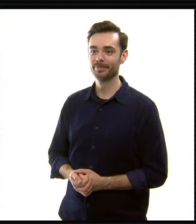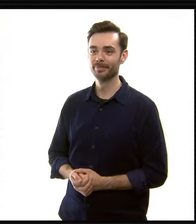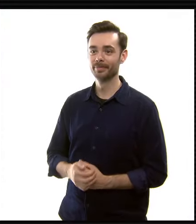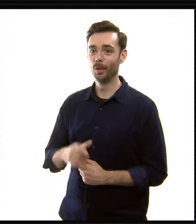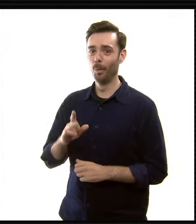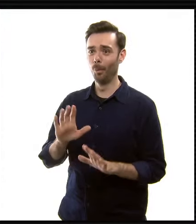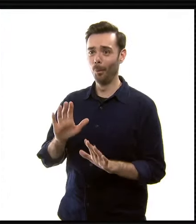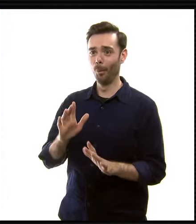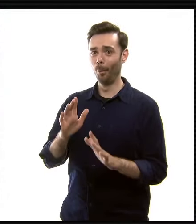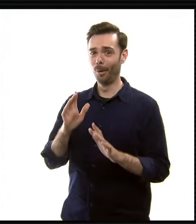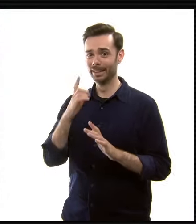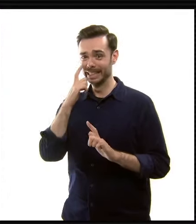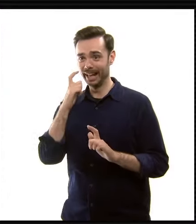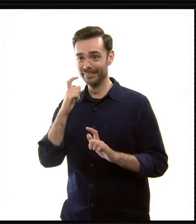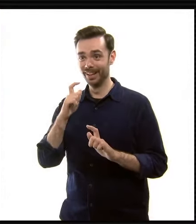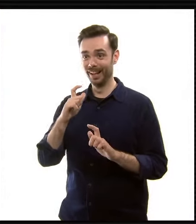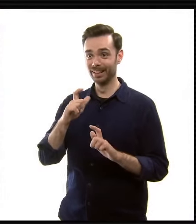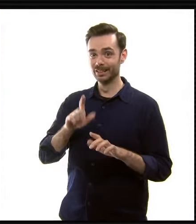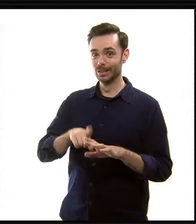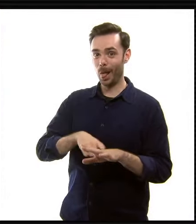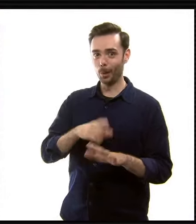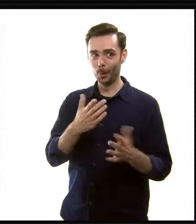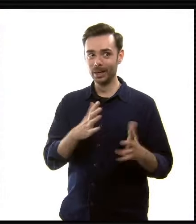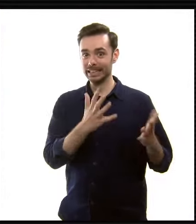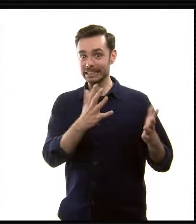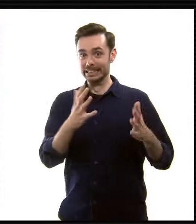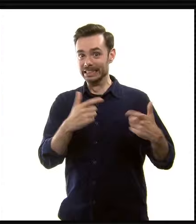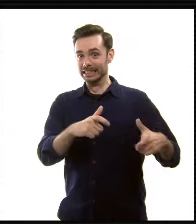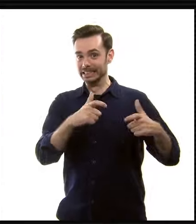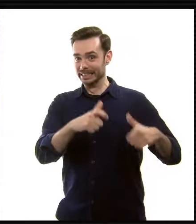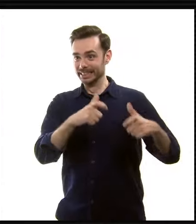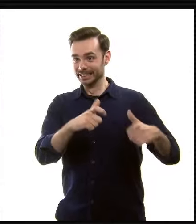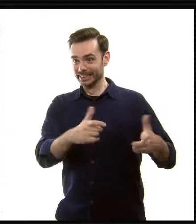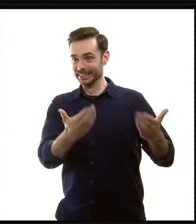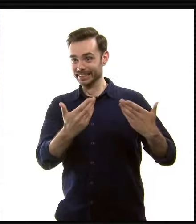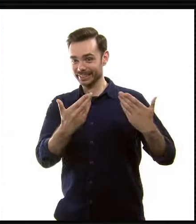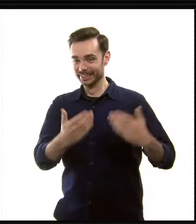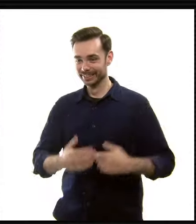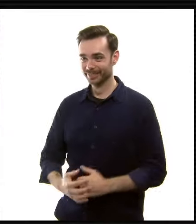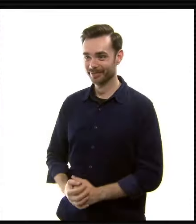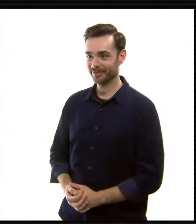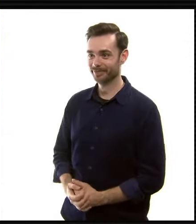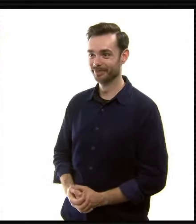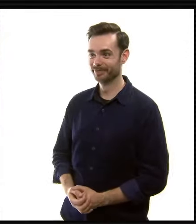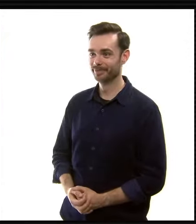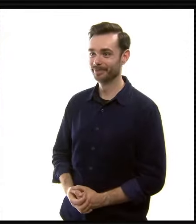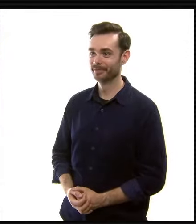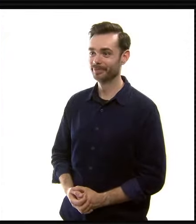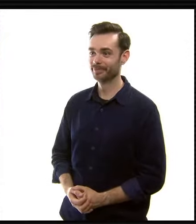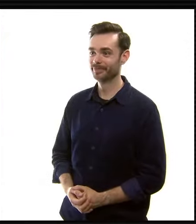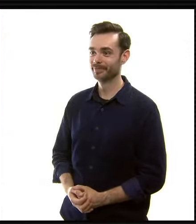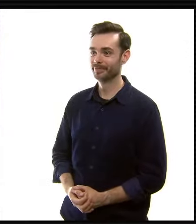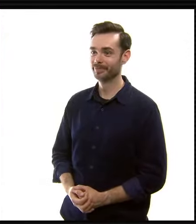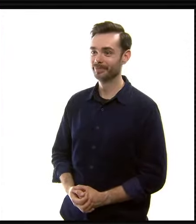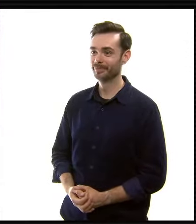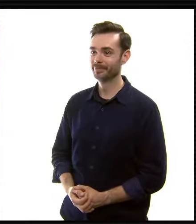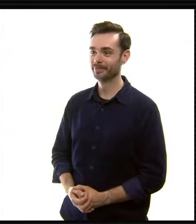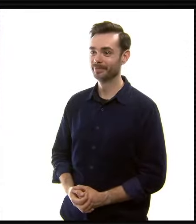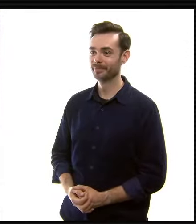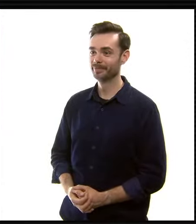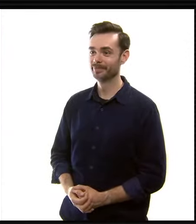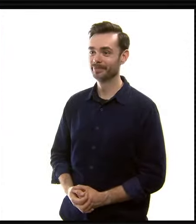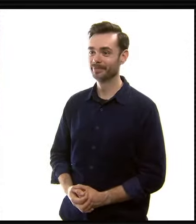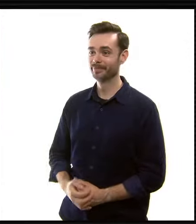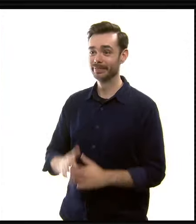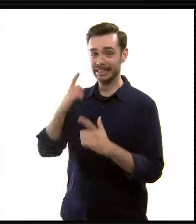go. Yeah. Slow it down, guys. Very fragile. Don't bring it out. Keep it going. Too fast. But don't break it. Don't break